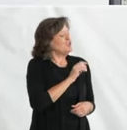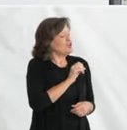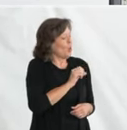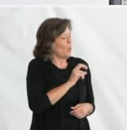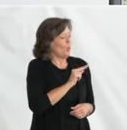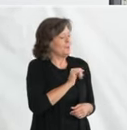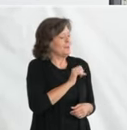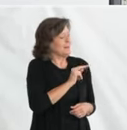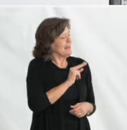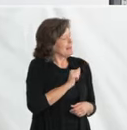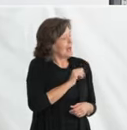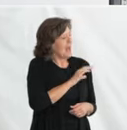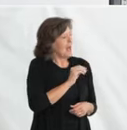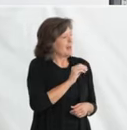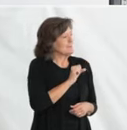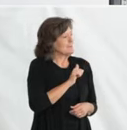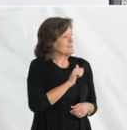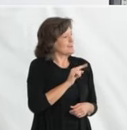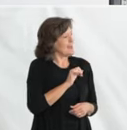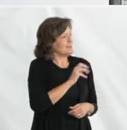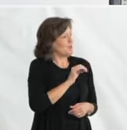show.